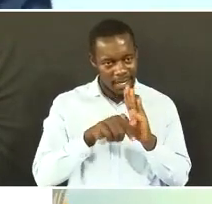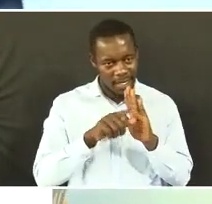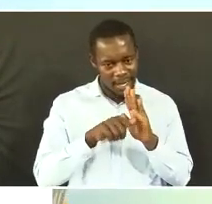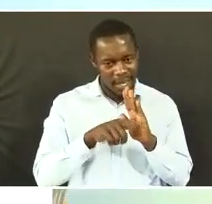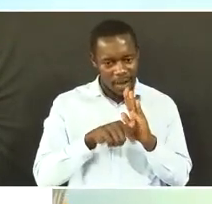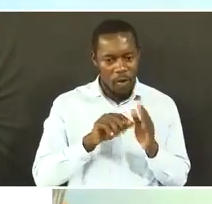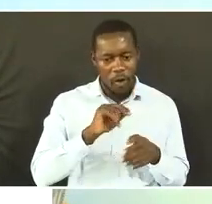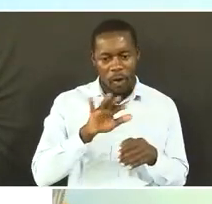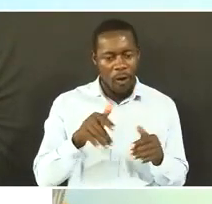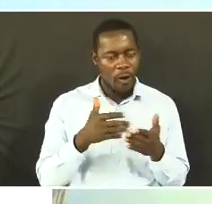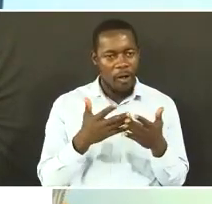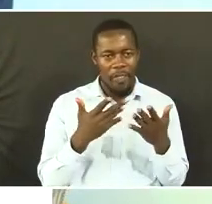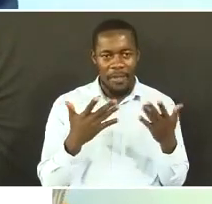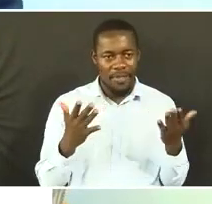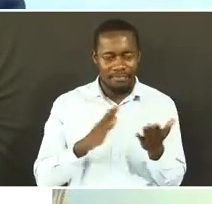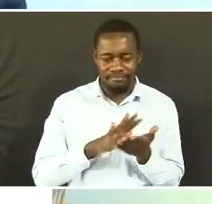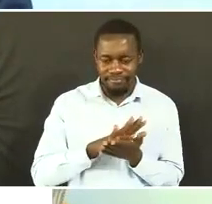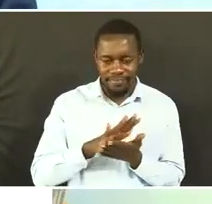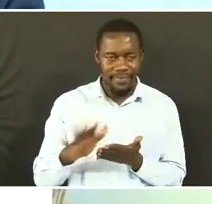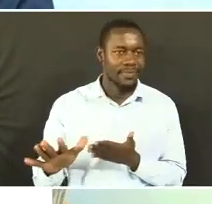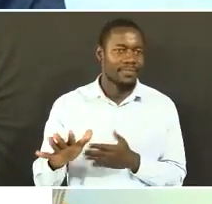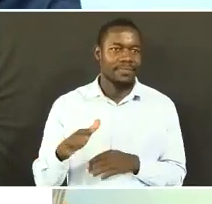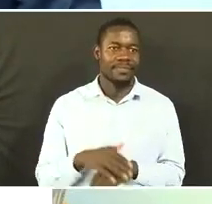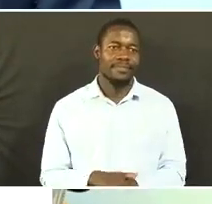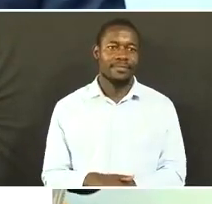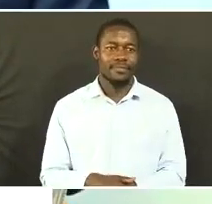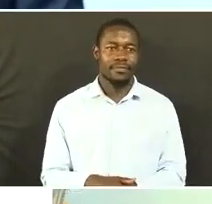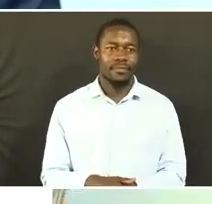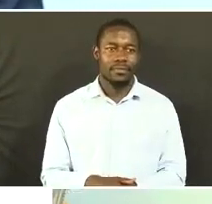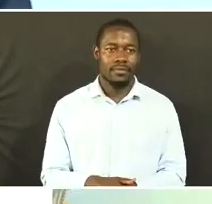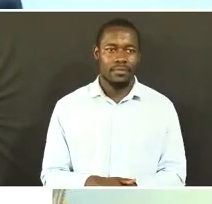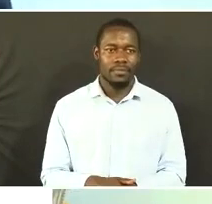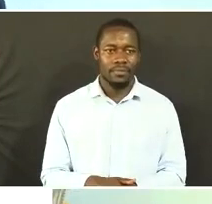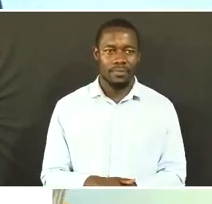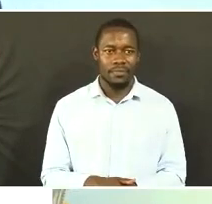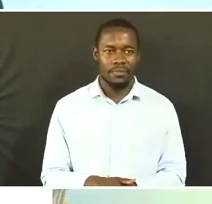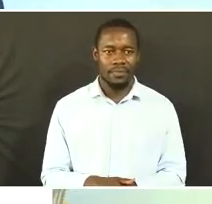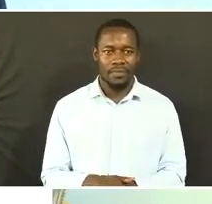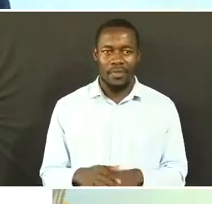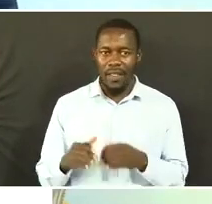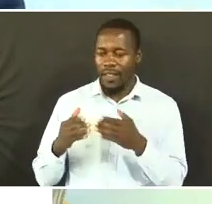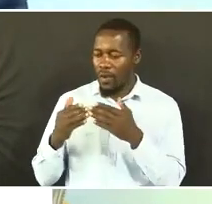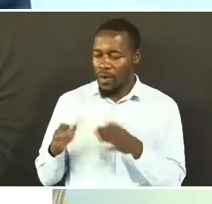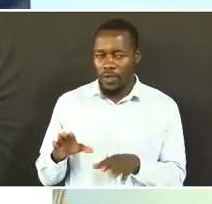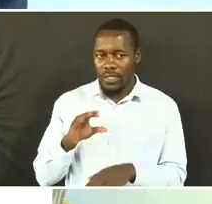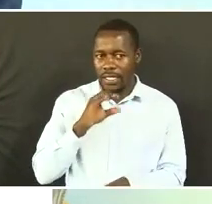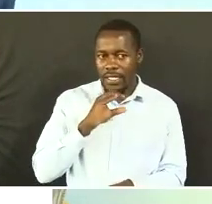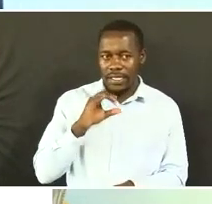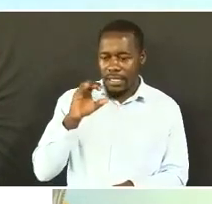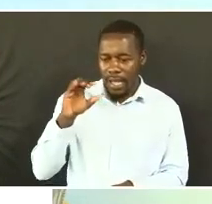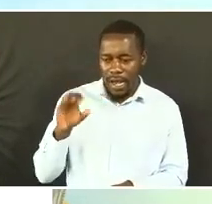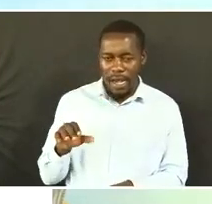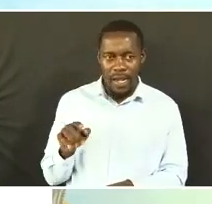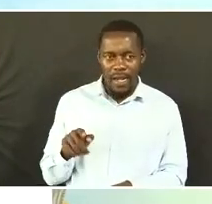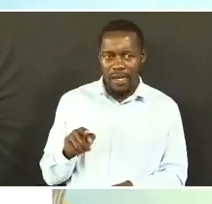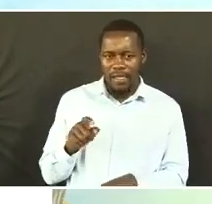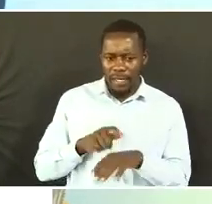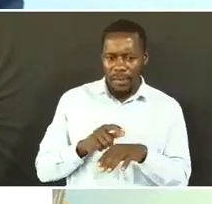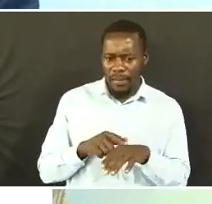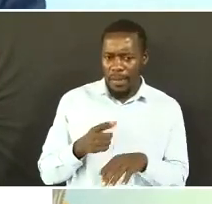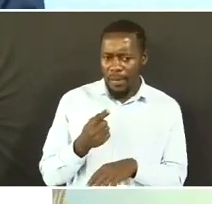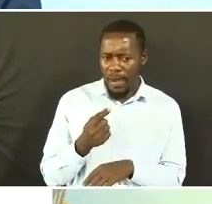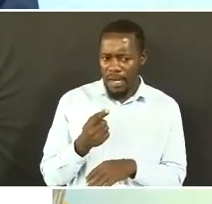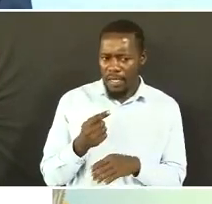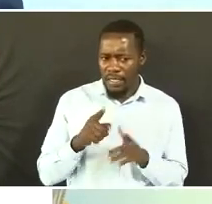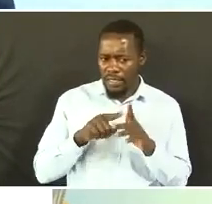Follow with me, the text moves and so must the preacher. The plot thickened fast. He was soon threatened with multiple